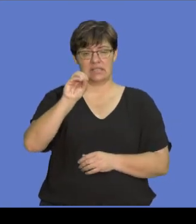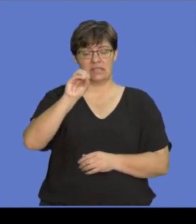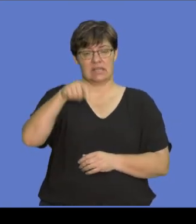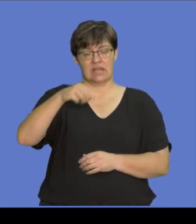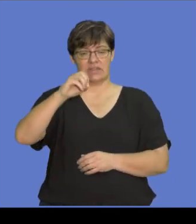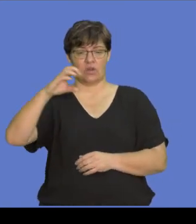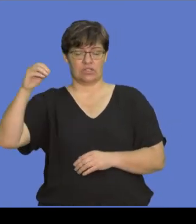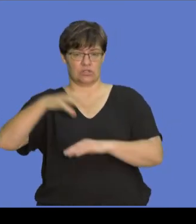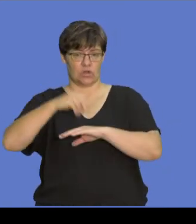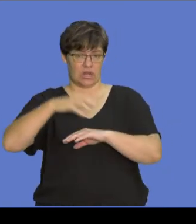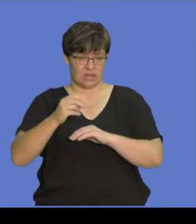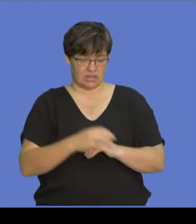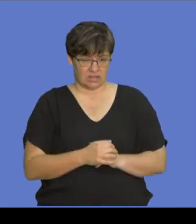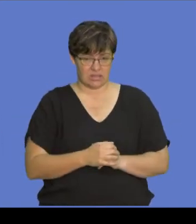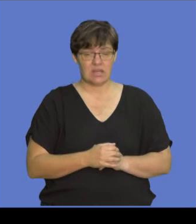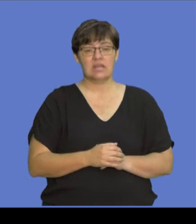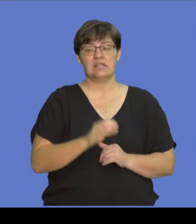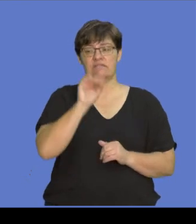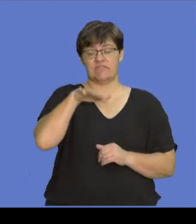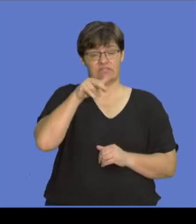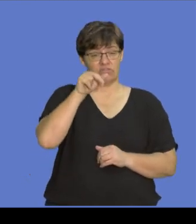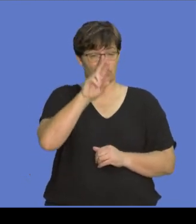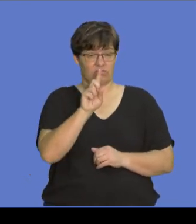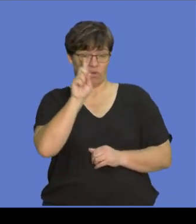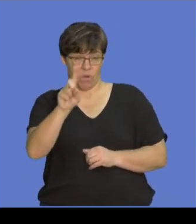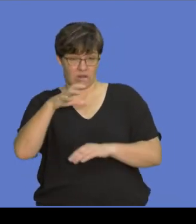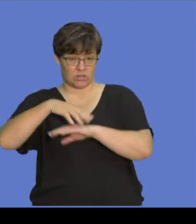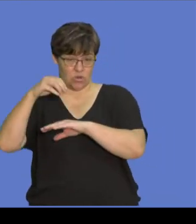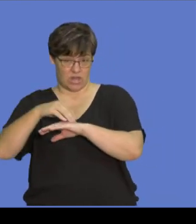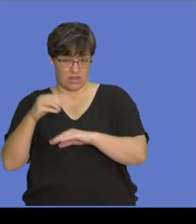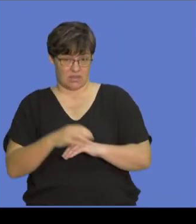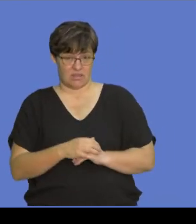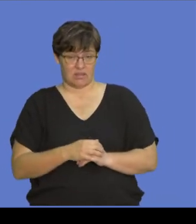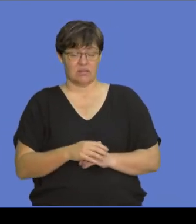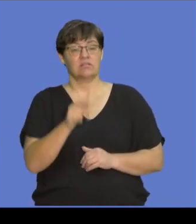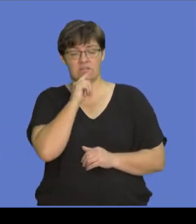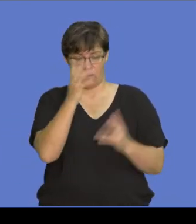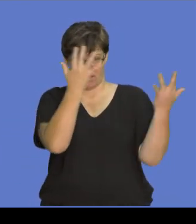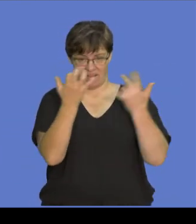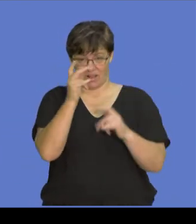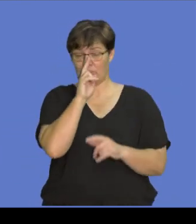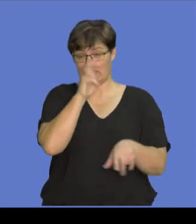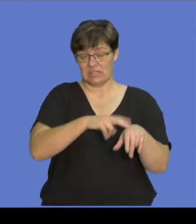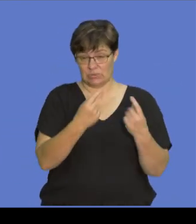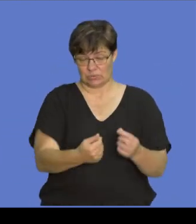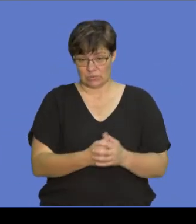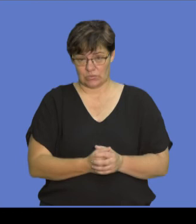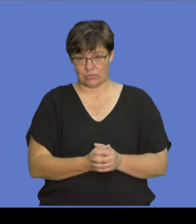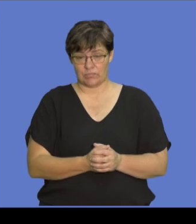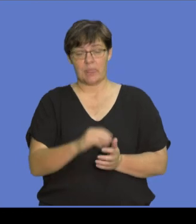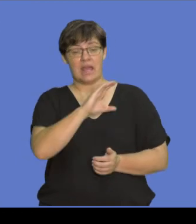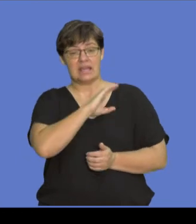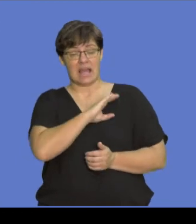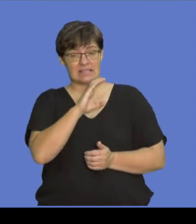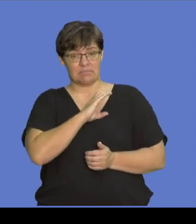rate is 15 Rand per dollar, right? Obviously, that would entail a calculation. You pay customs duties on the